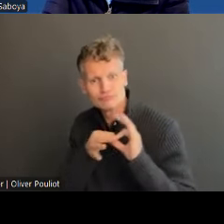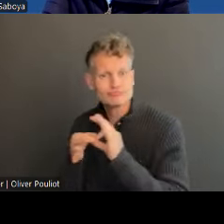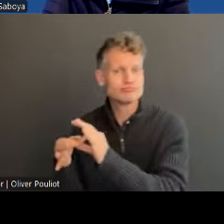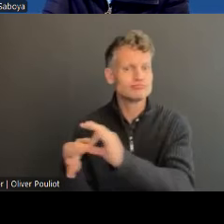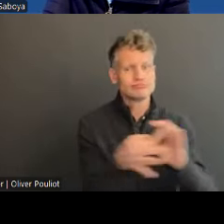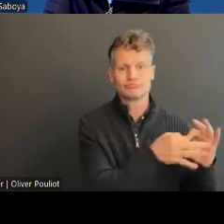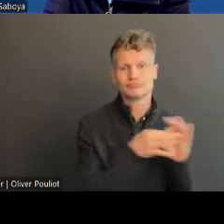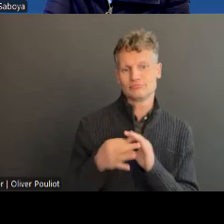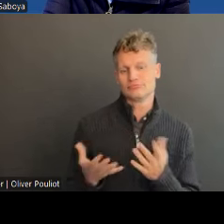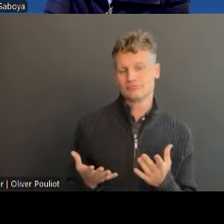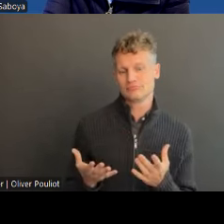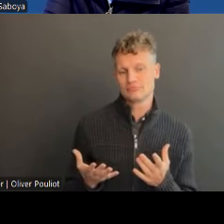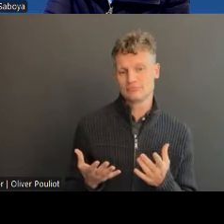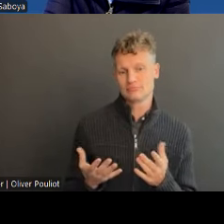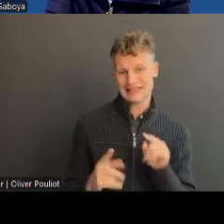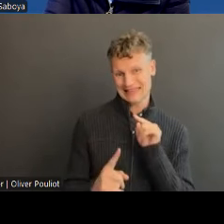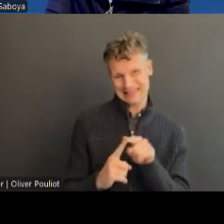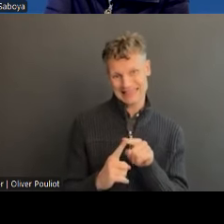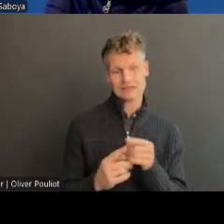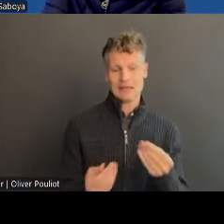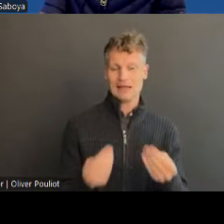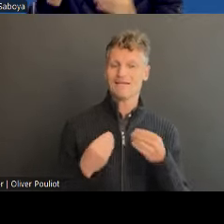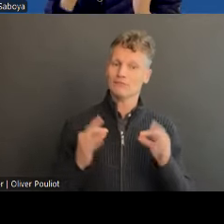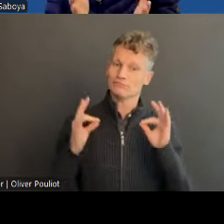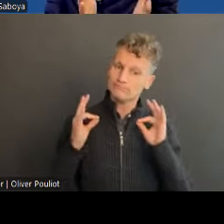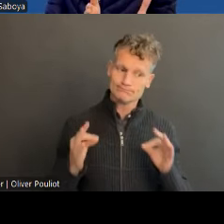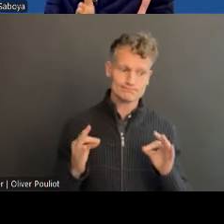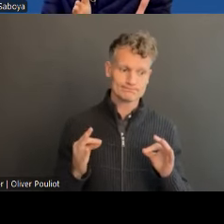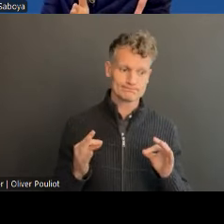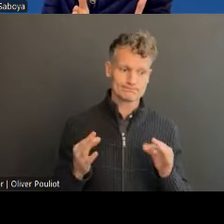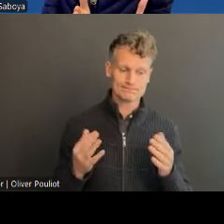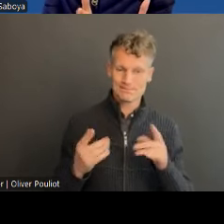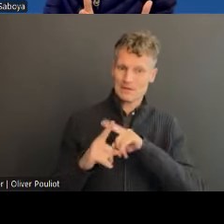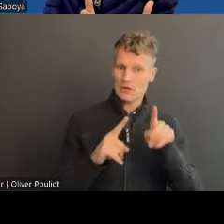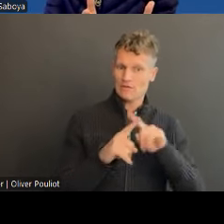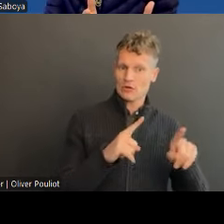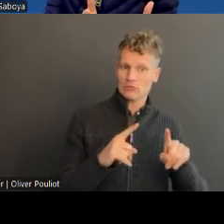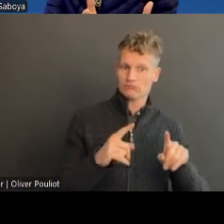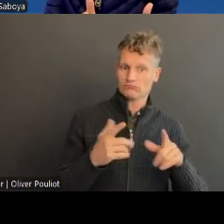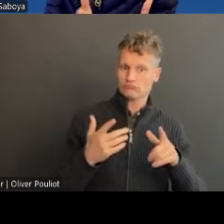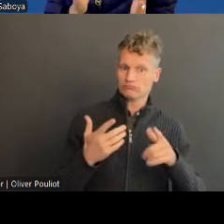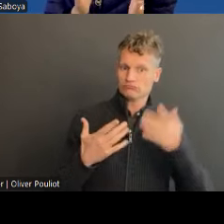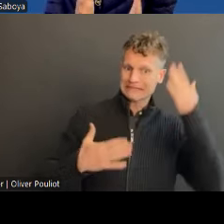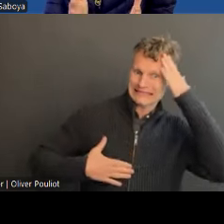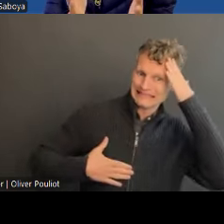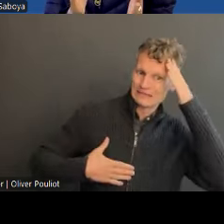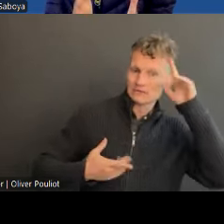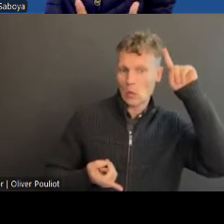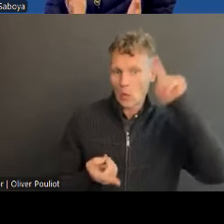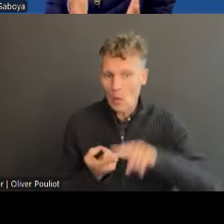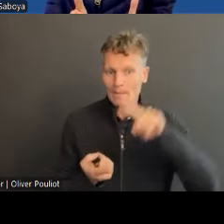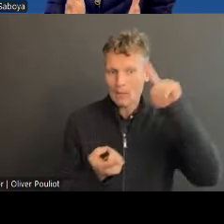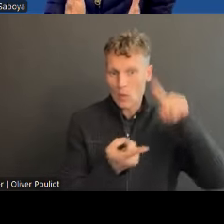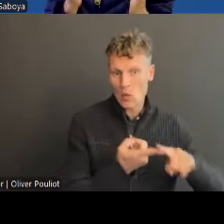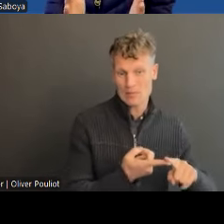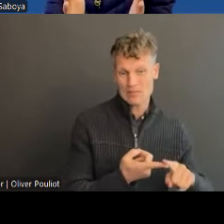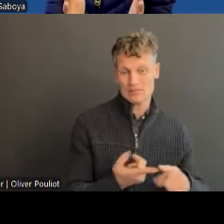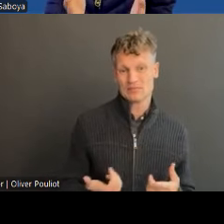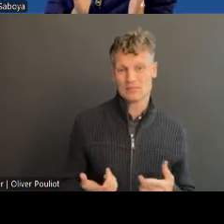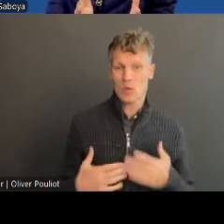causes of the communicable diseases. We want to continue working on the disease control